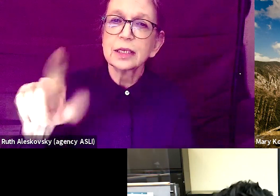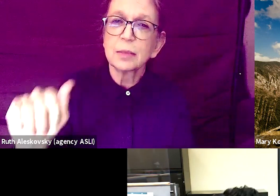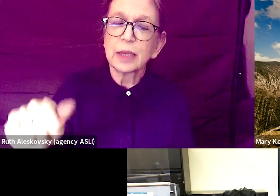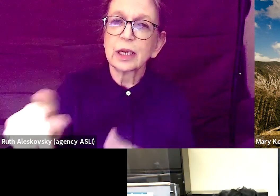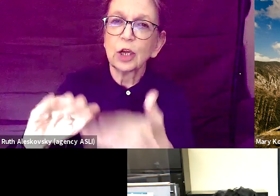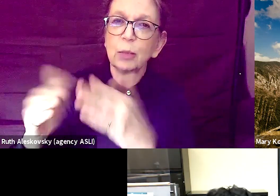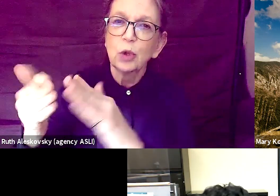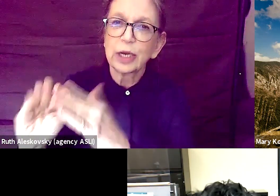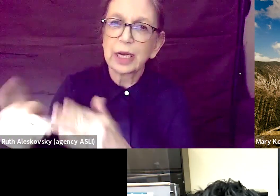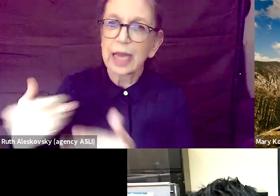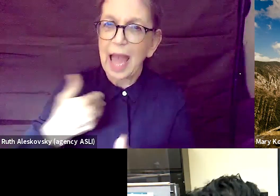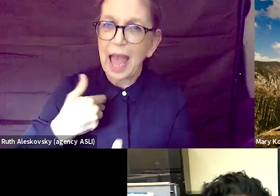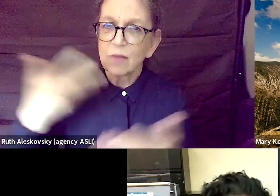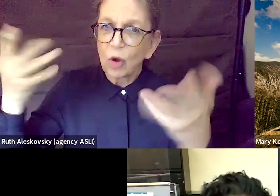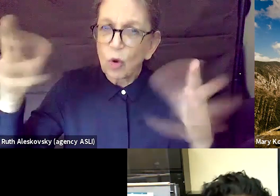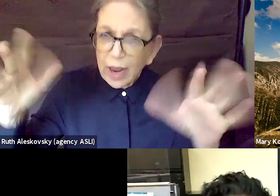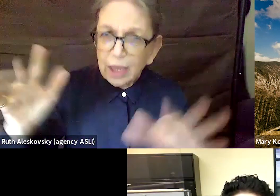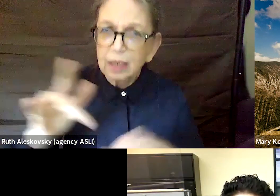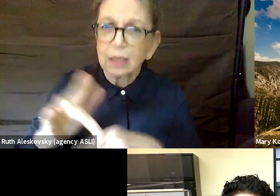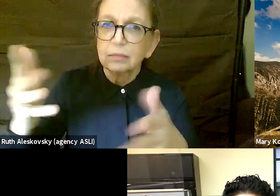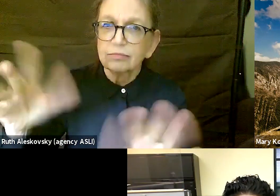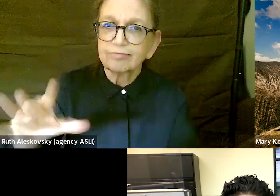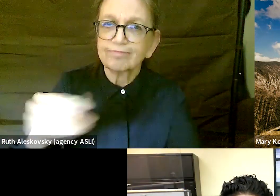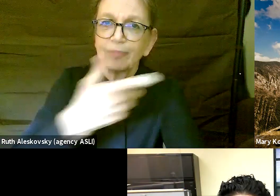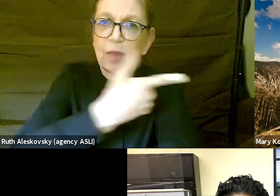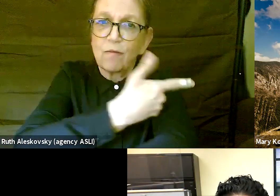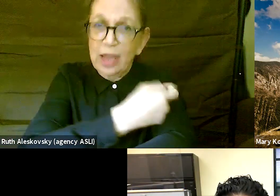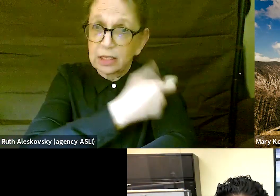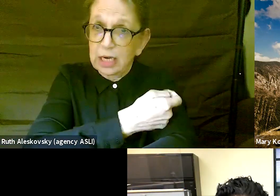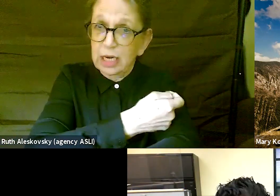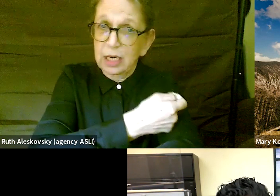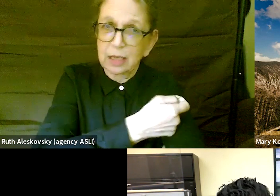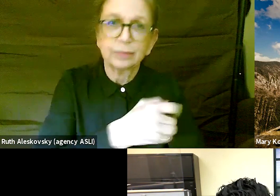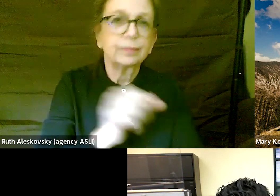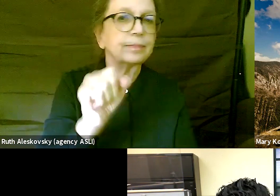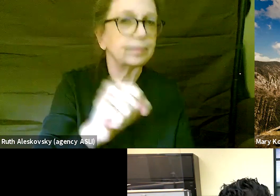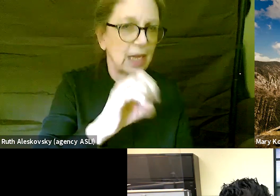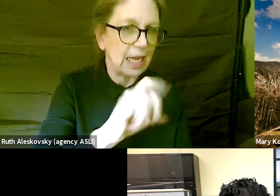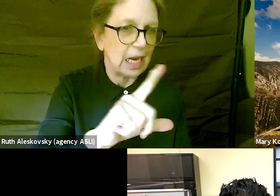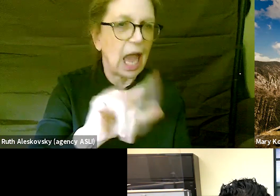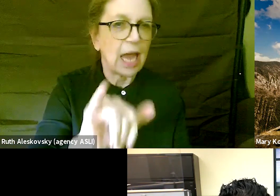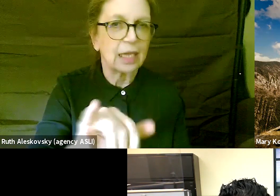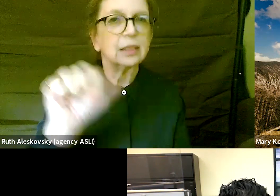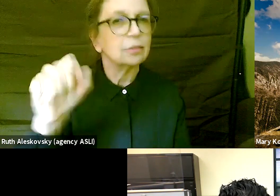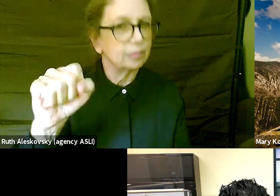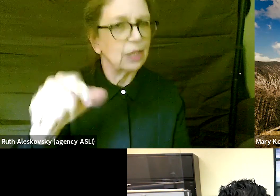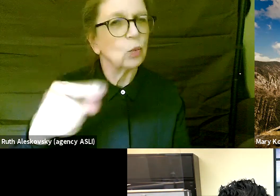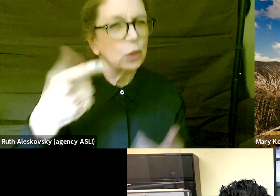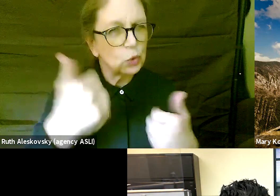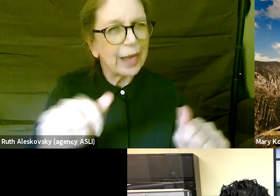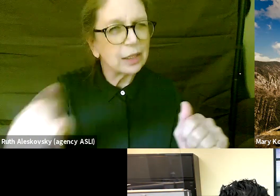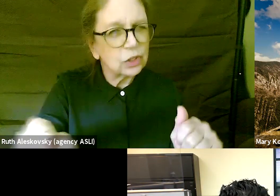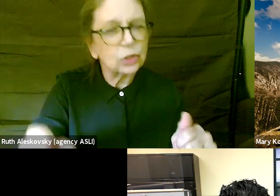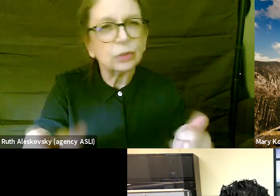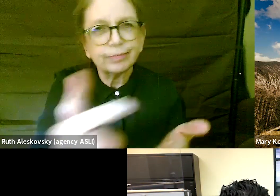is an issue, so yeah. Right, and those were numbers that we were trying to compile for this presentation. We don't